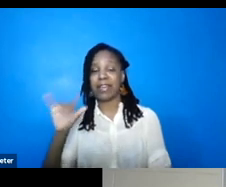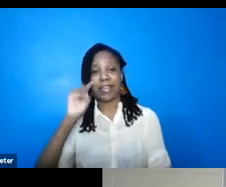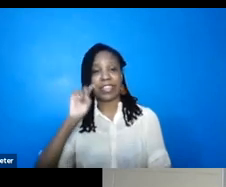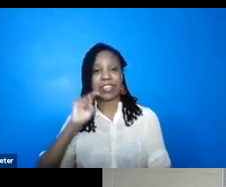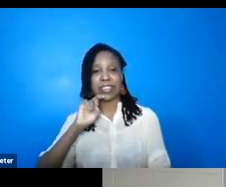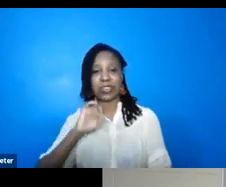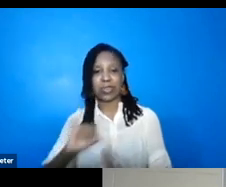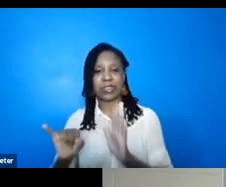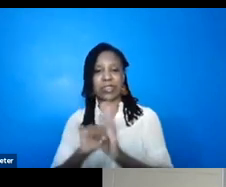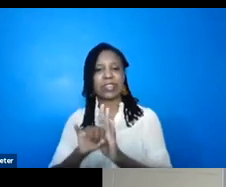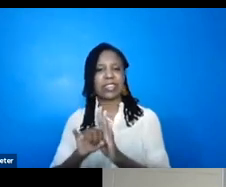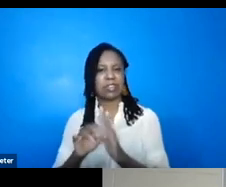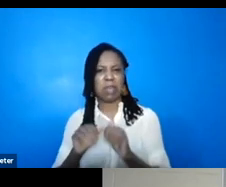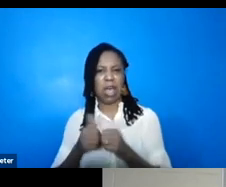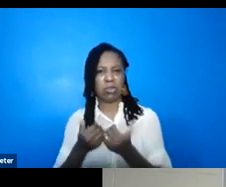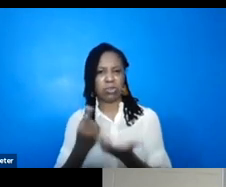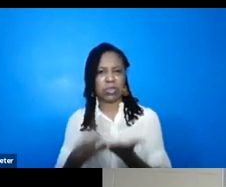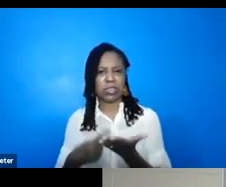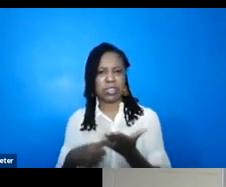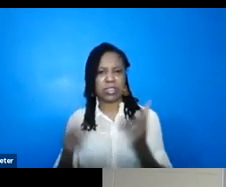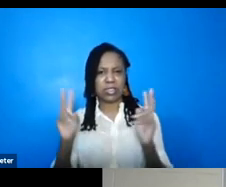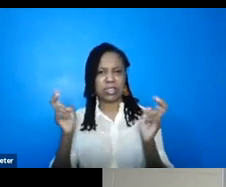entrenched binary gender norms?